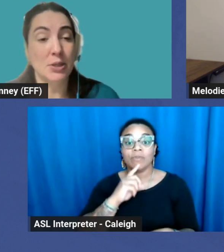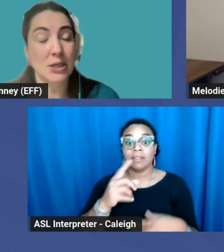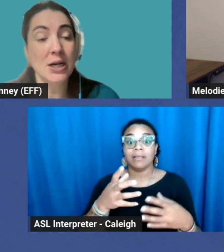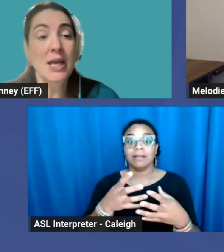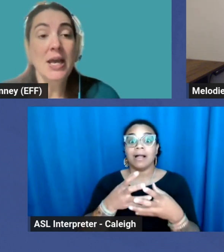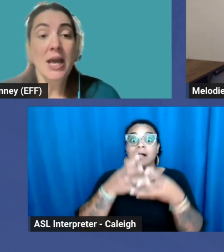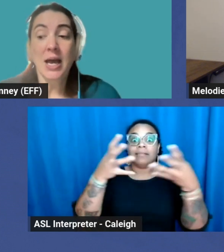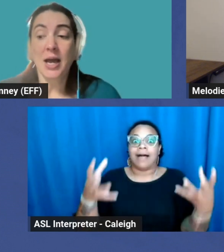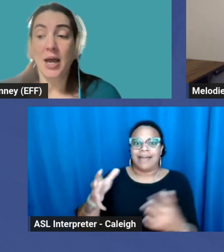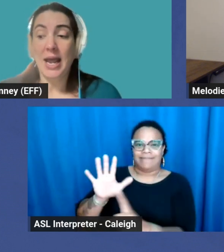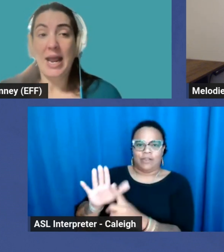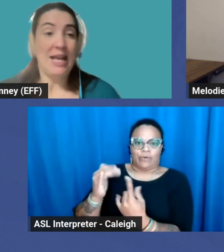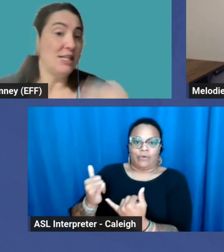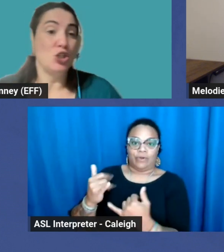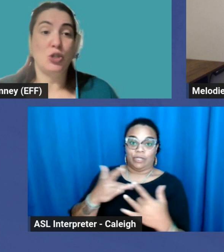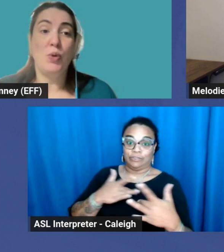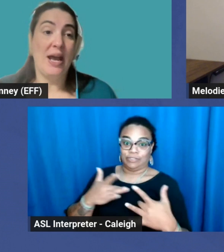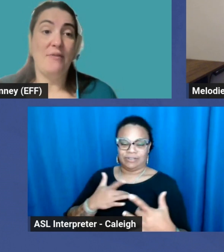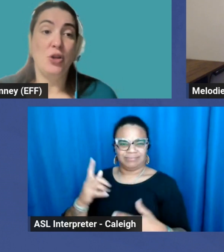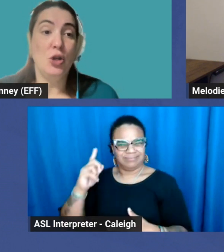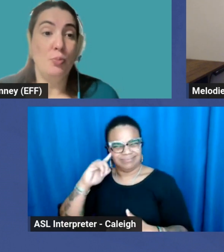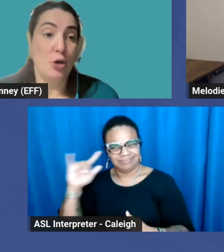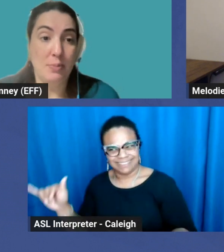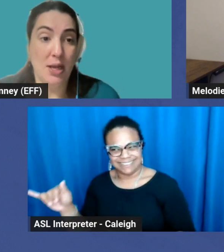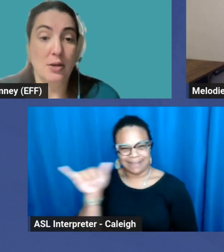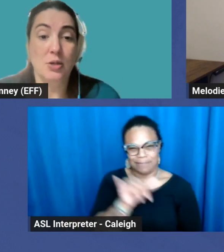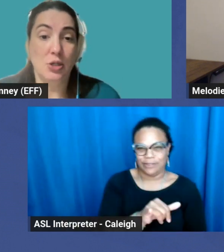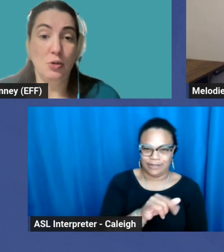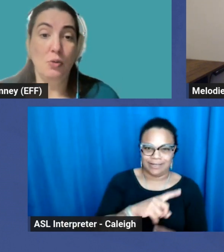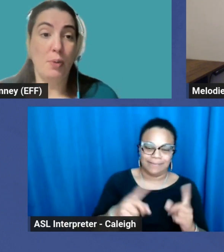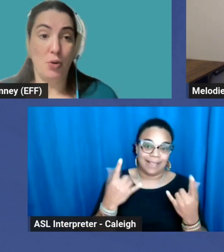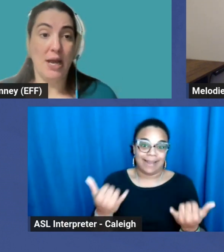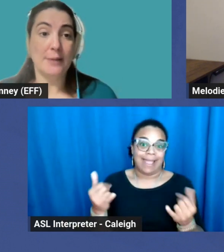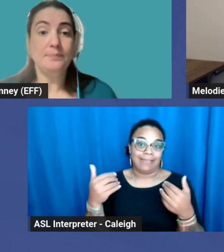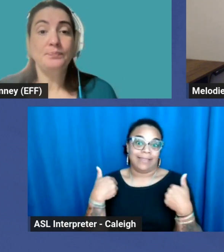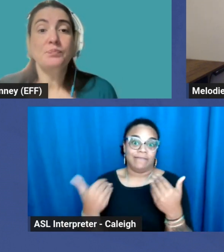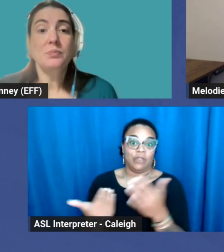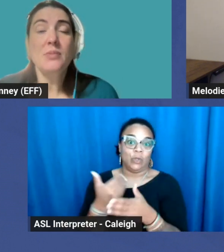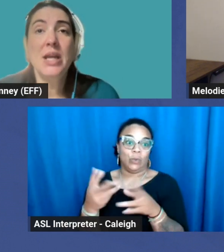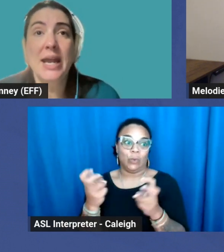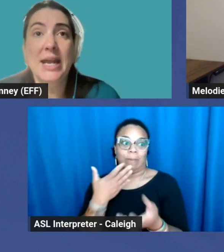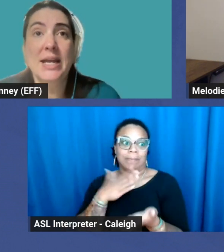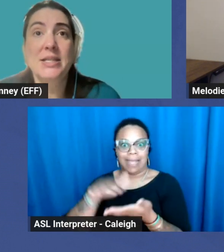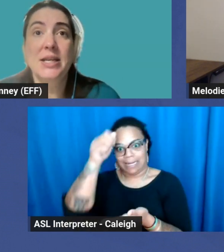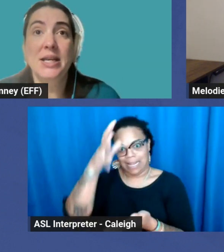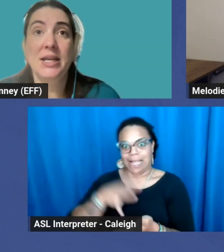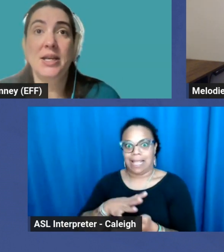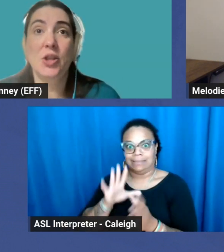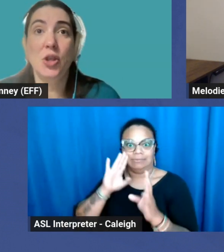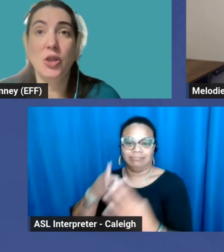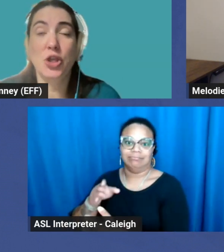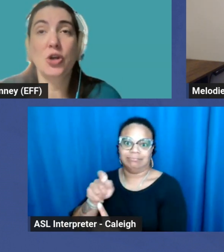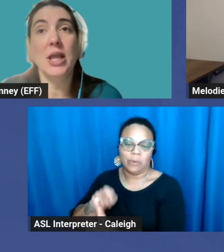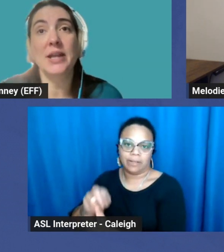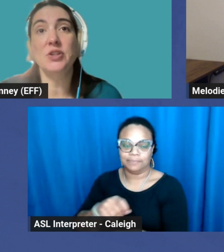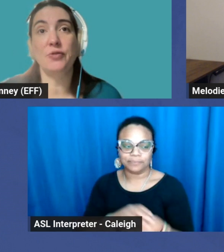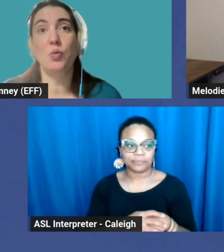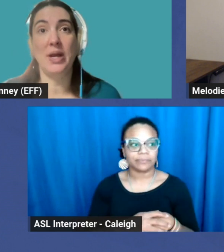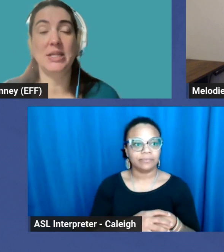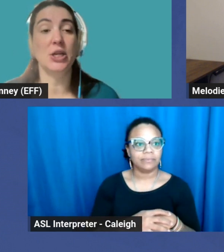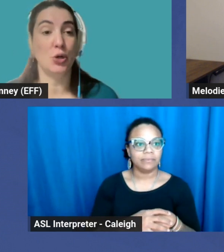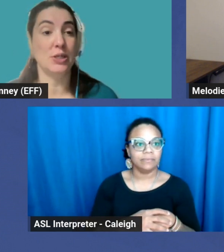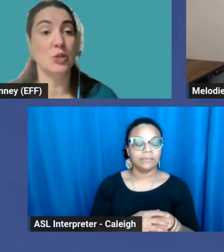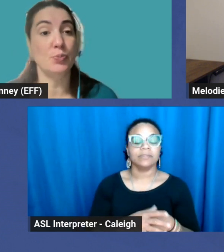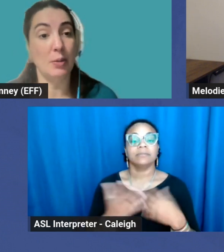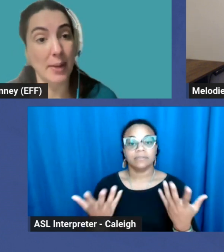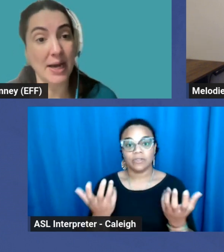really similar. It's just we have a new boogeyman to poke at. And there are a lot of different